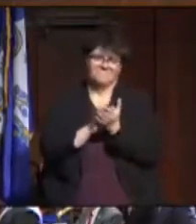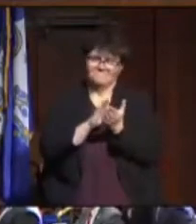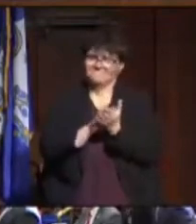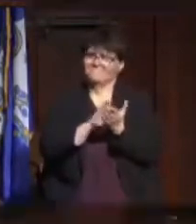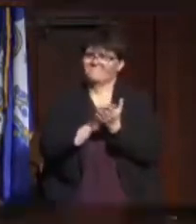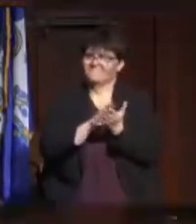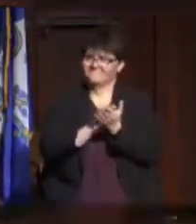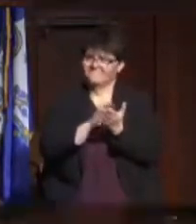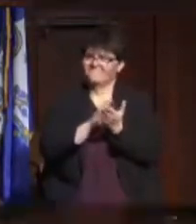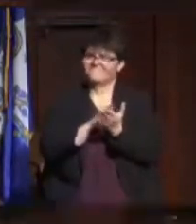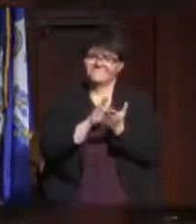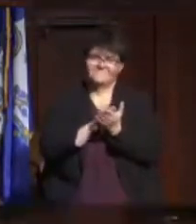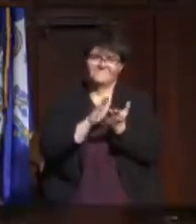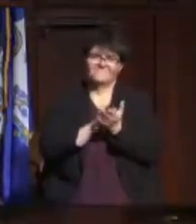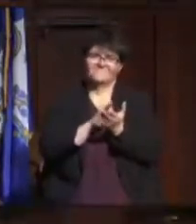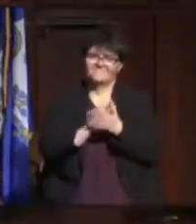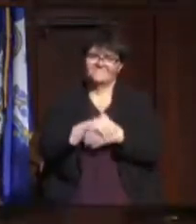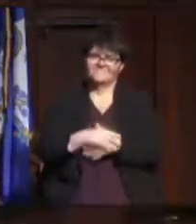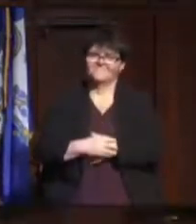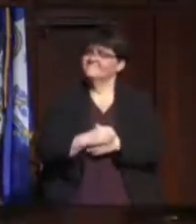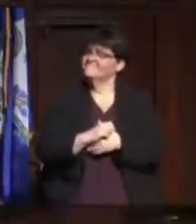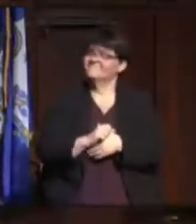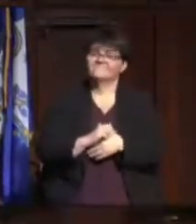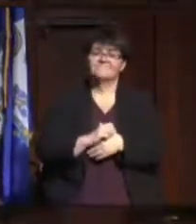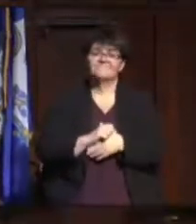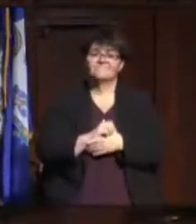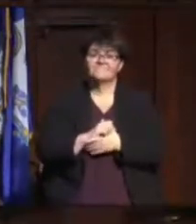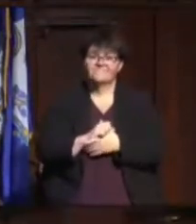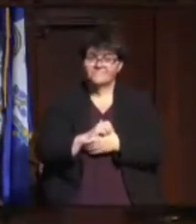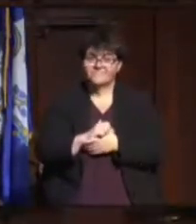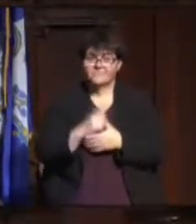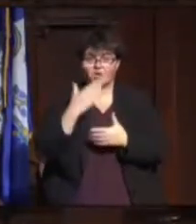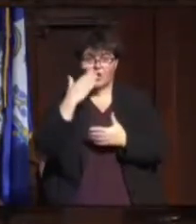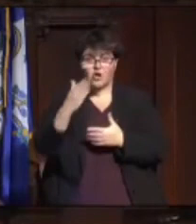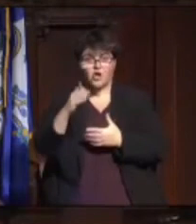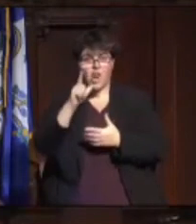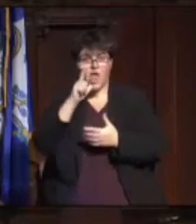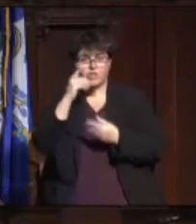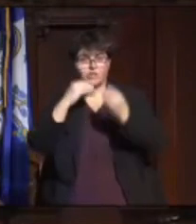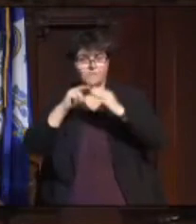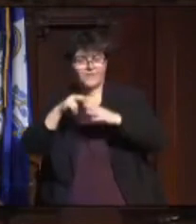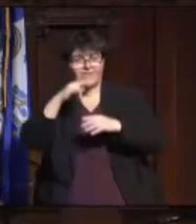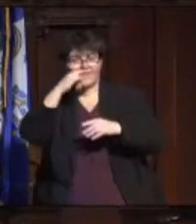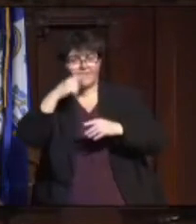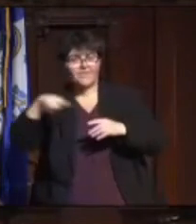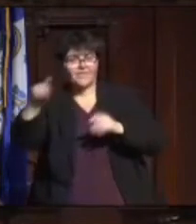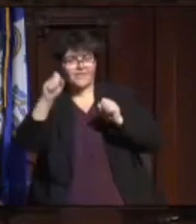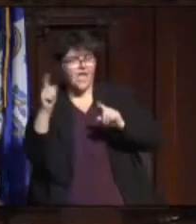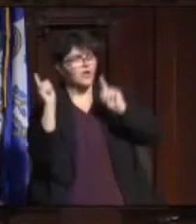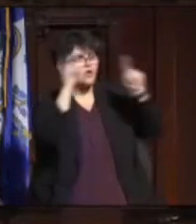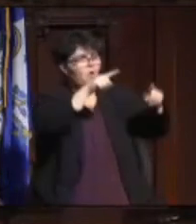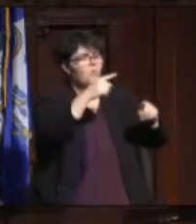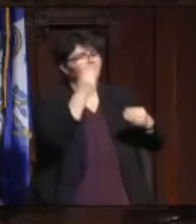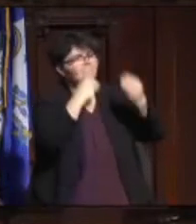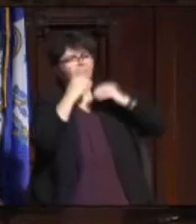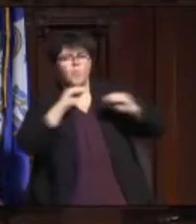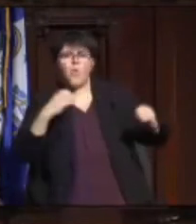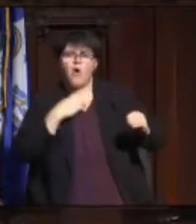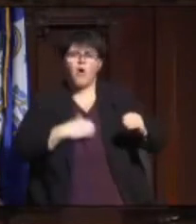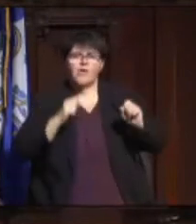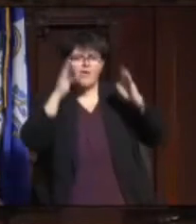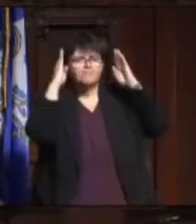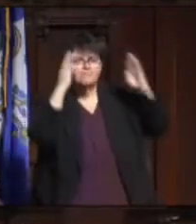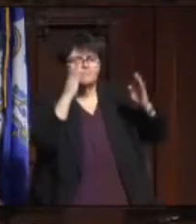That lunch means better performing students and one less expense for our middle class families to worry about while inflation is still